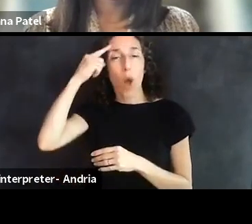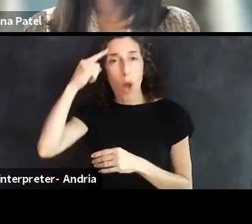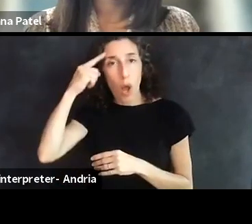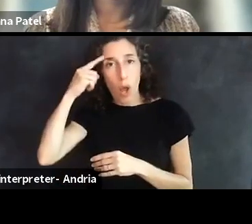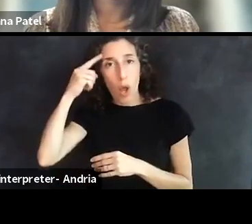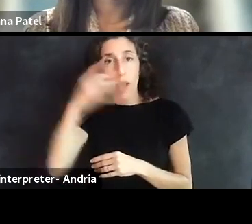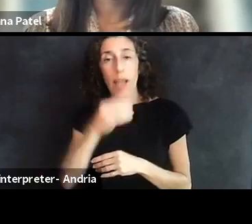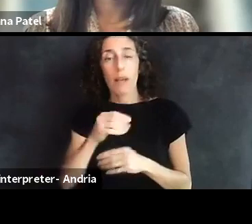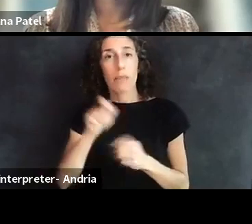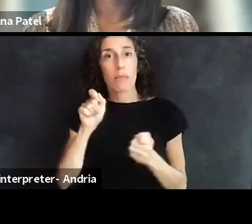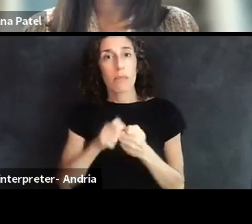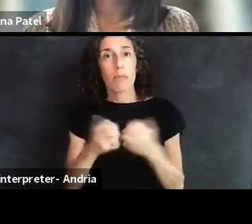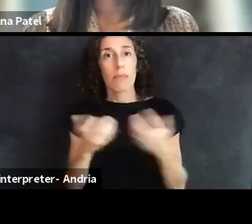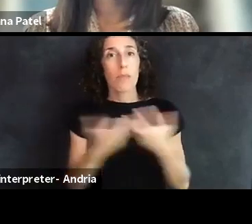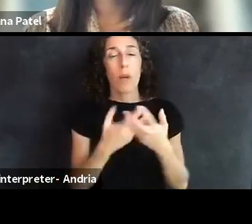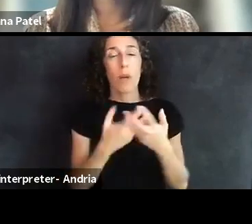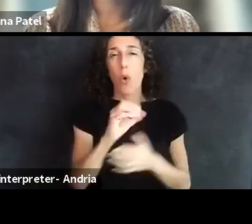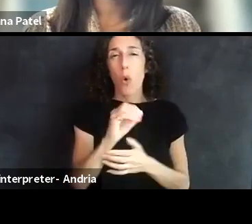related to OCD?